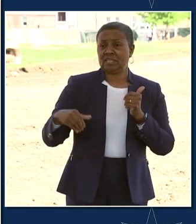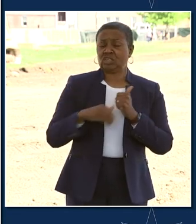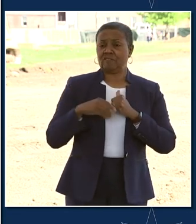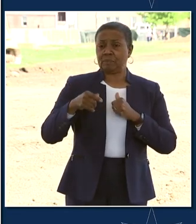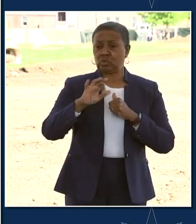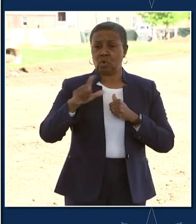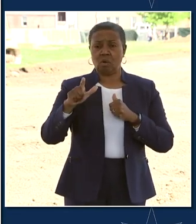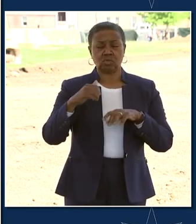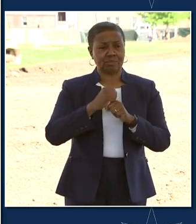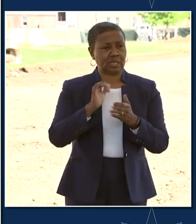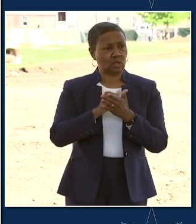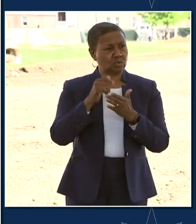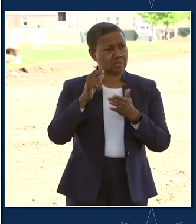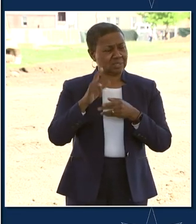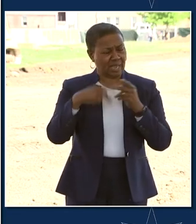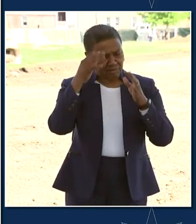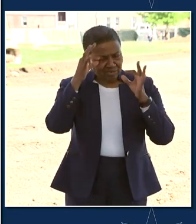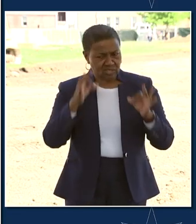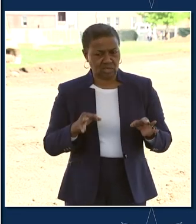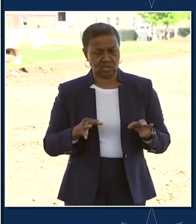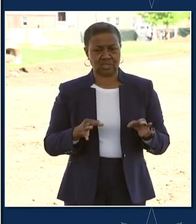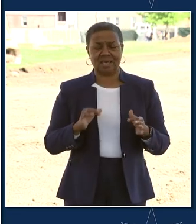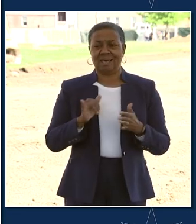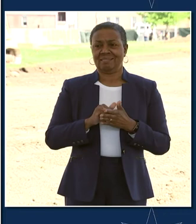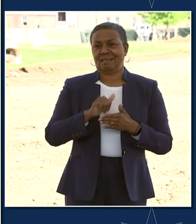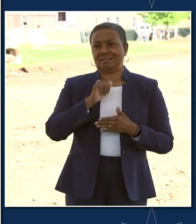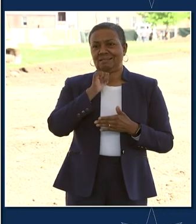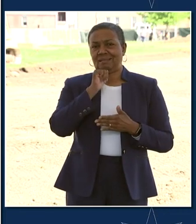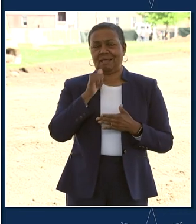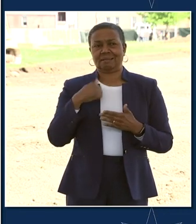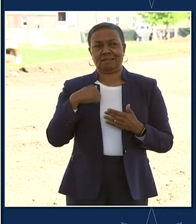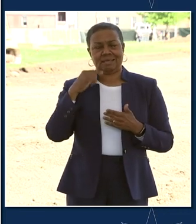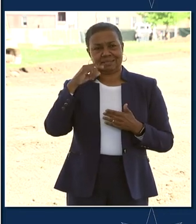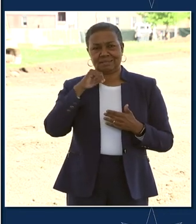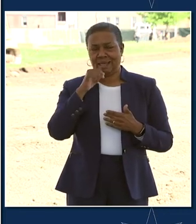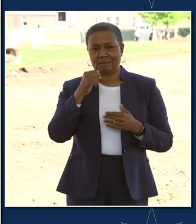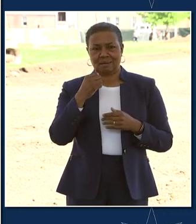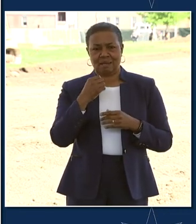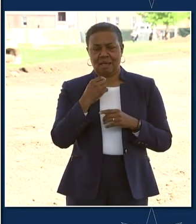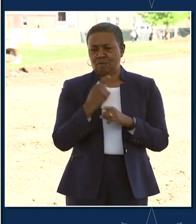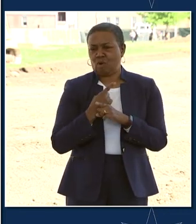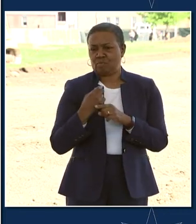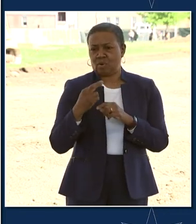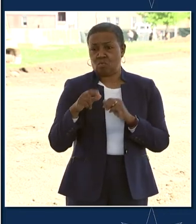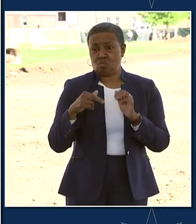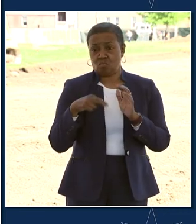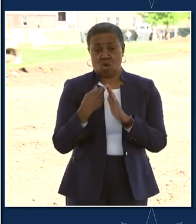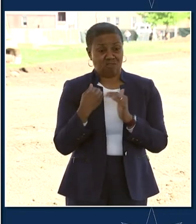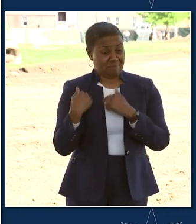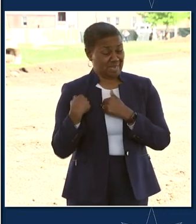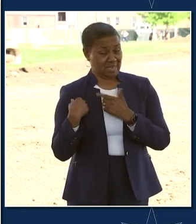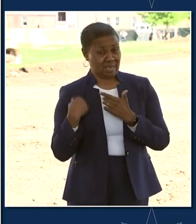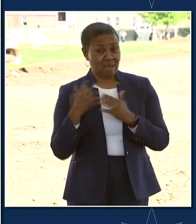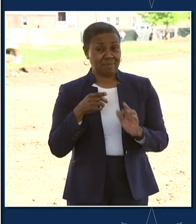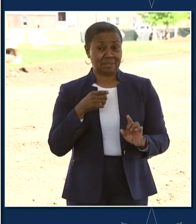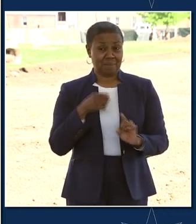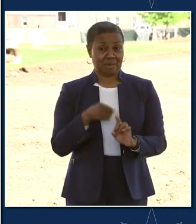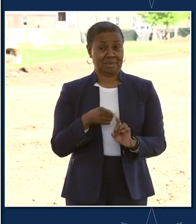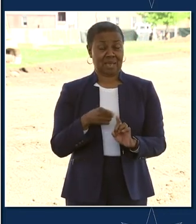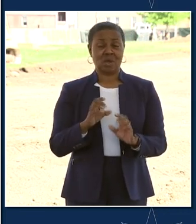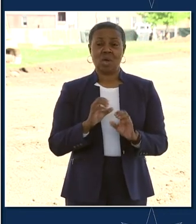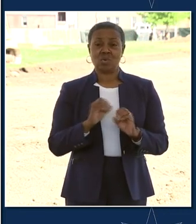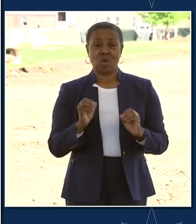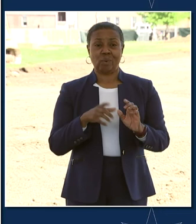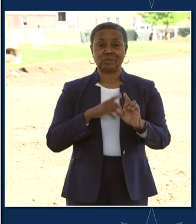and make those decisions on the ground. That's not I don't think that's an appropriate role for me. But look, the bottom line is no